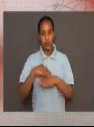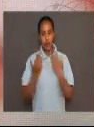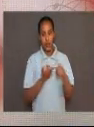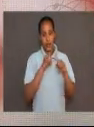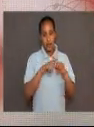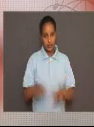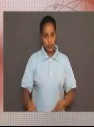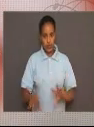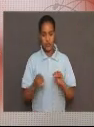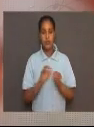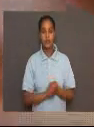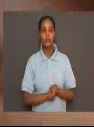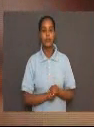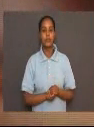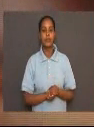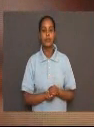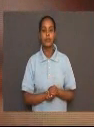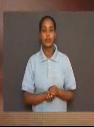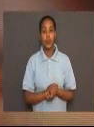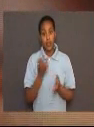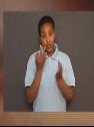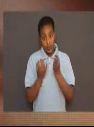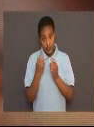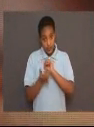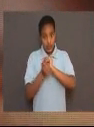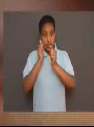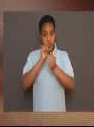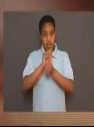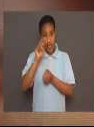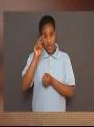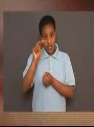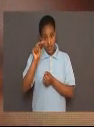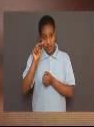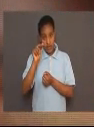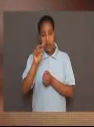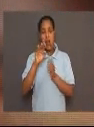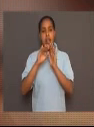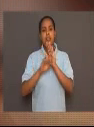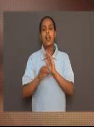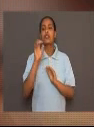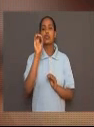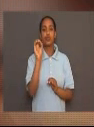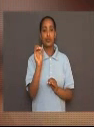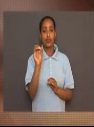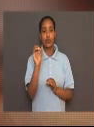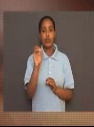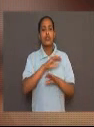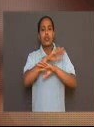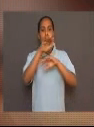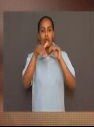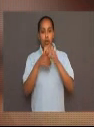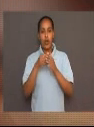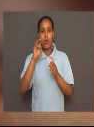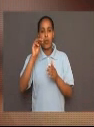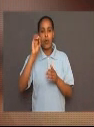Welcome back, students. If the change in N were less than 0, the total moles